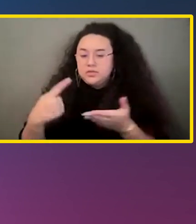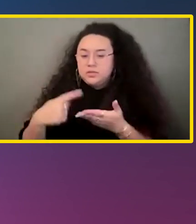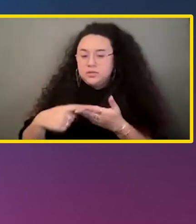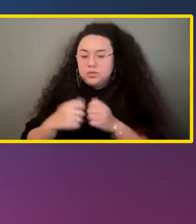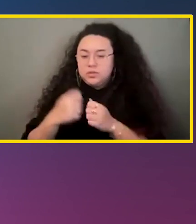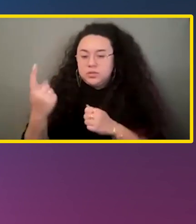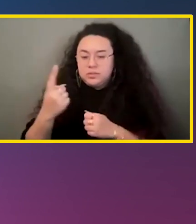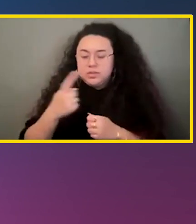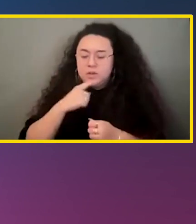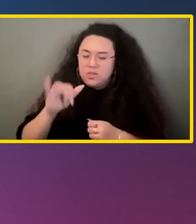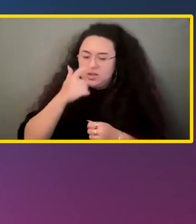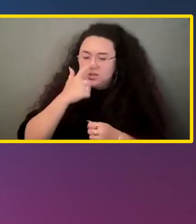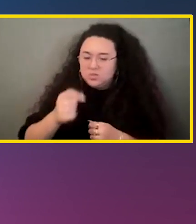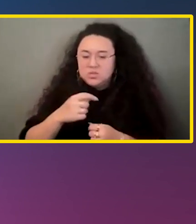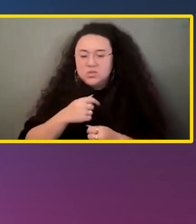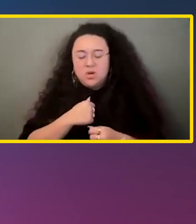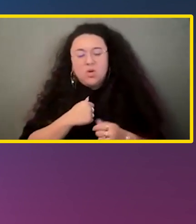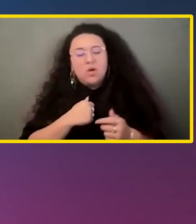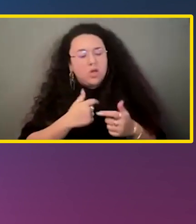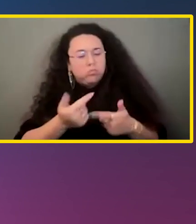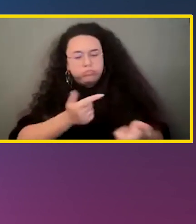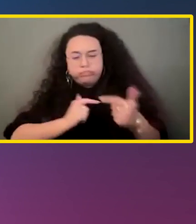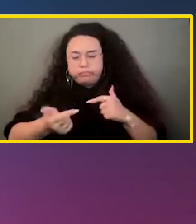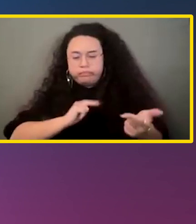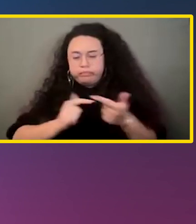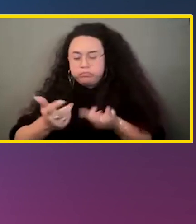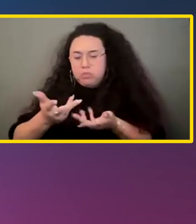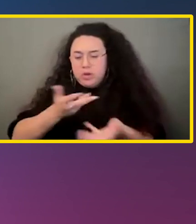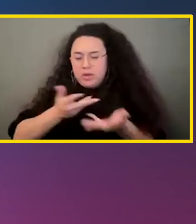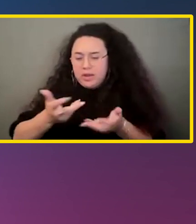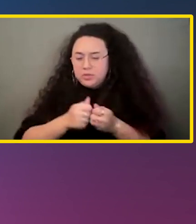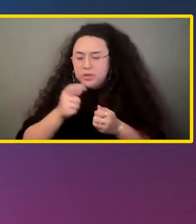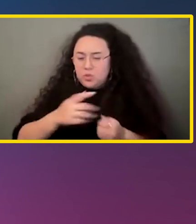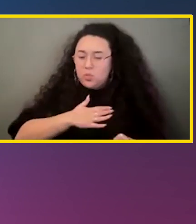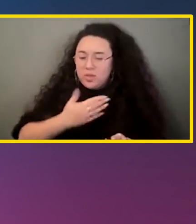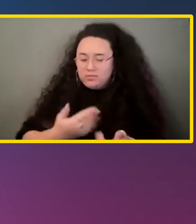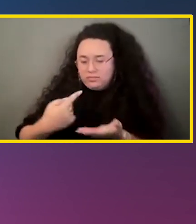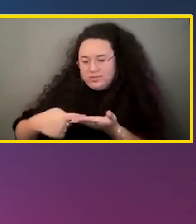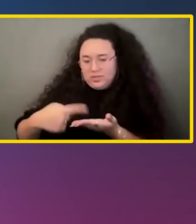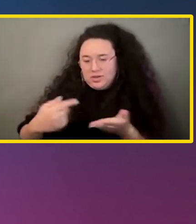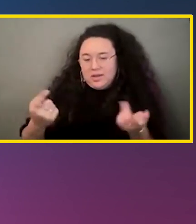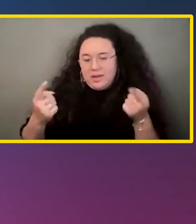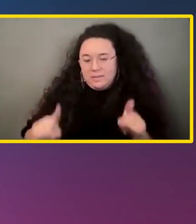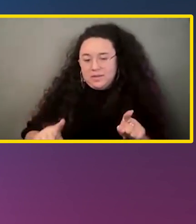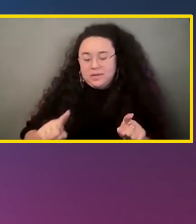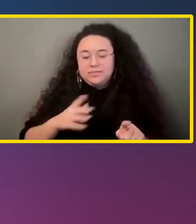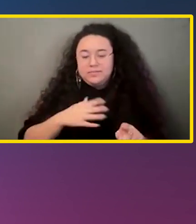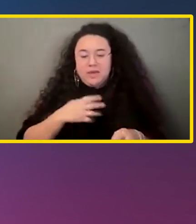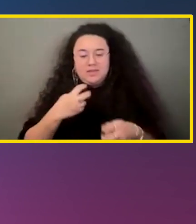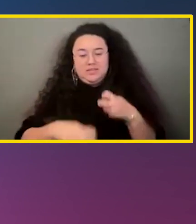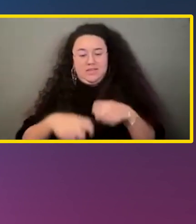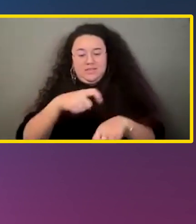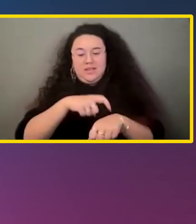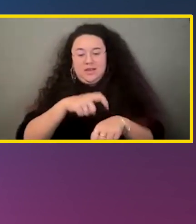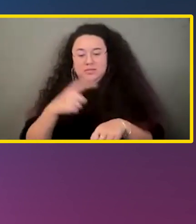oh, that's interesting, or they're taking it back from you, or they're willing to engage, then there's a discussion. My hard time is